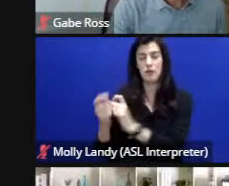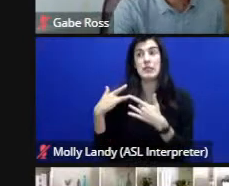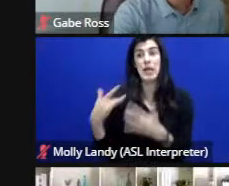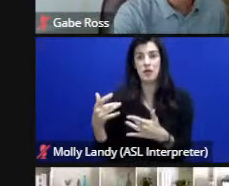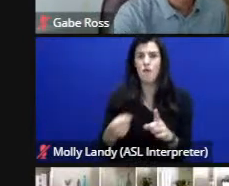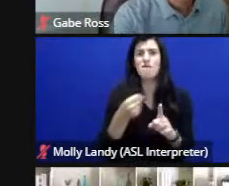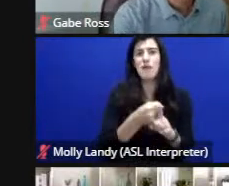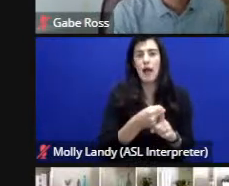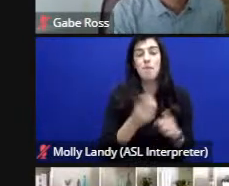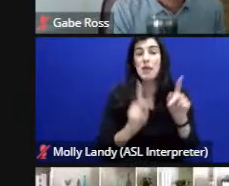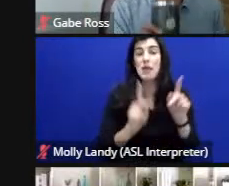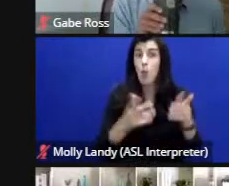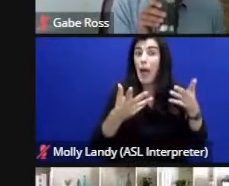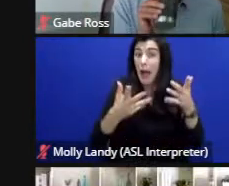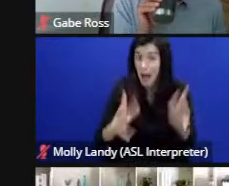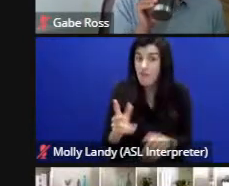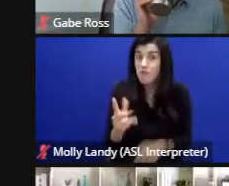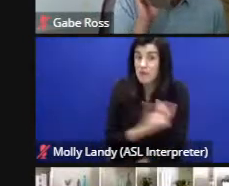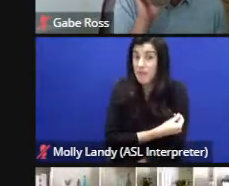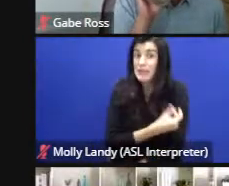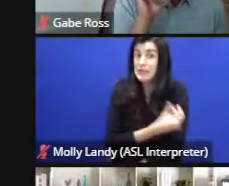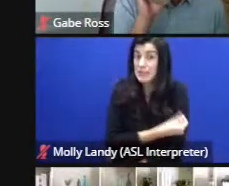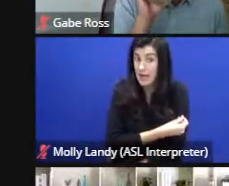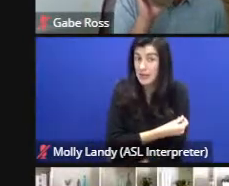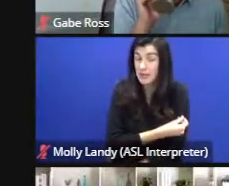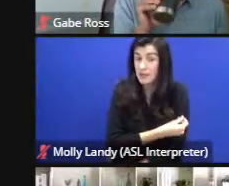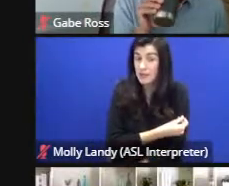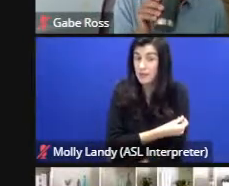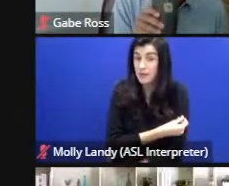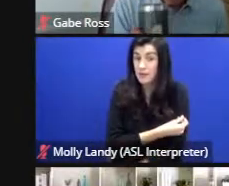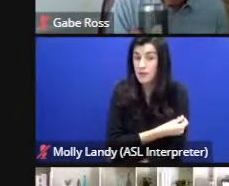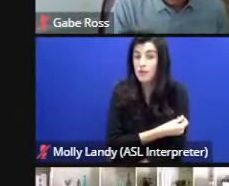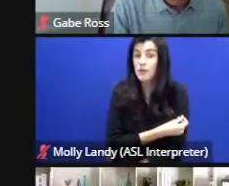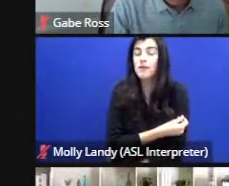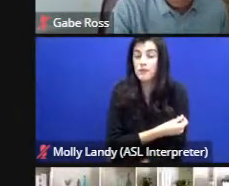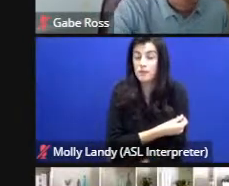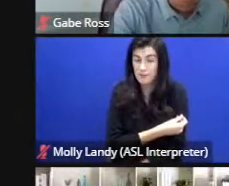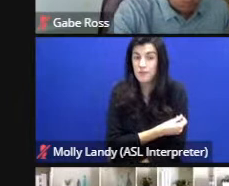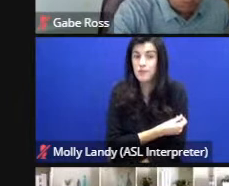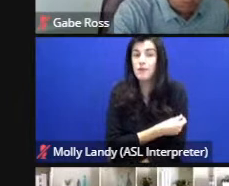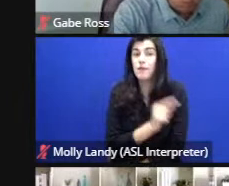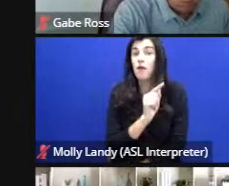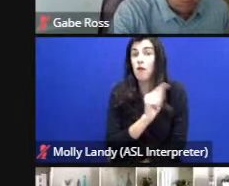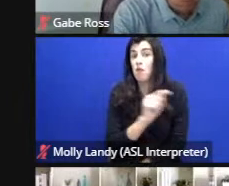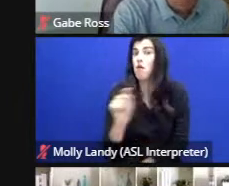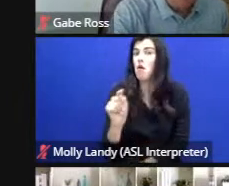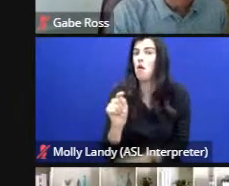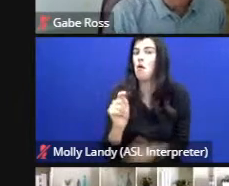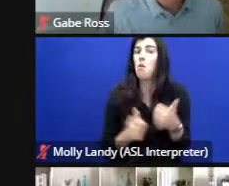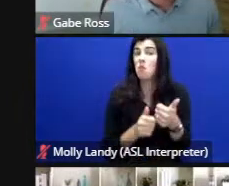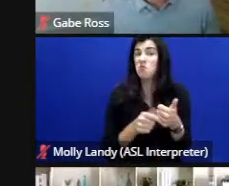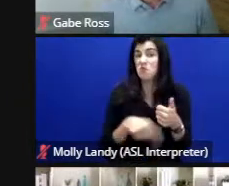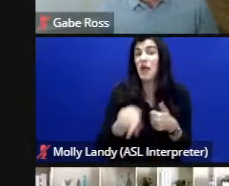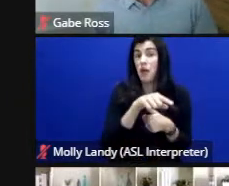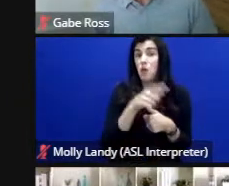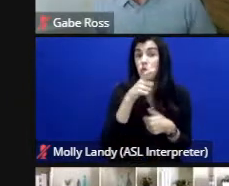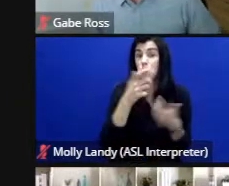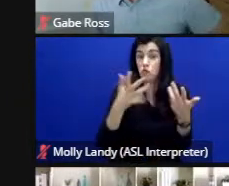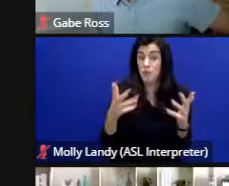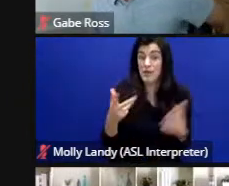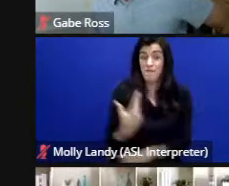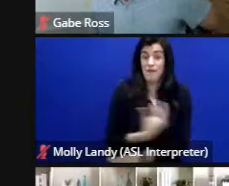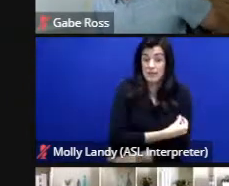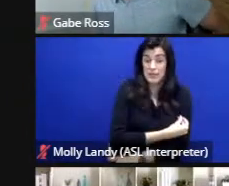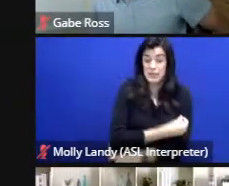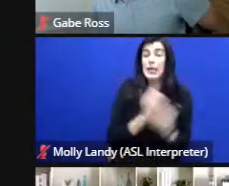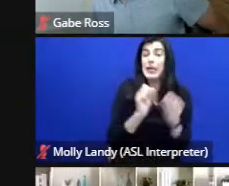more alarmingly, people who are vaccinated who get infected with this variant seem to be able to transmit it to others.